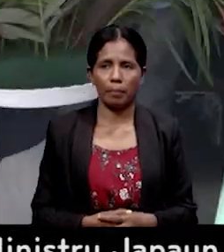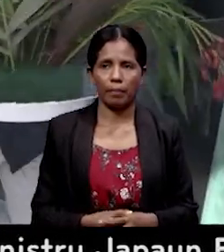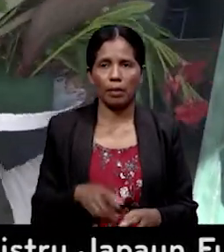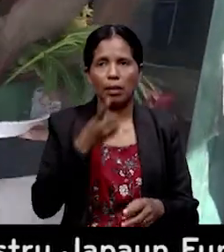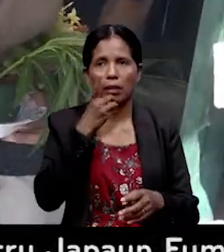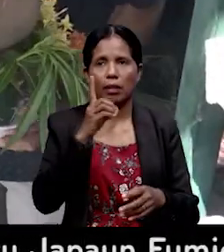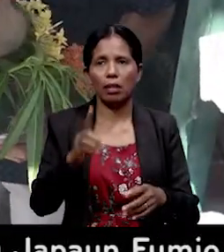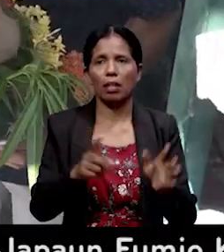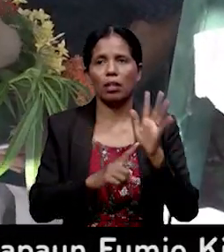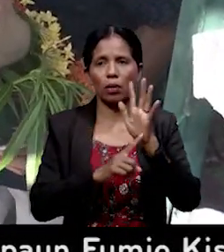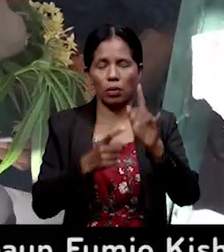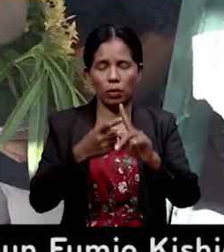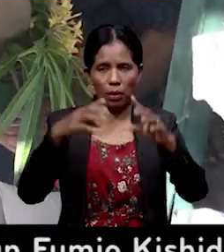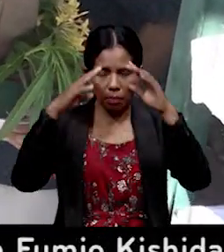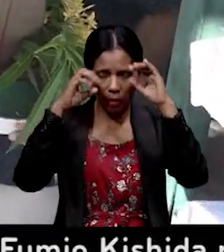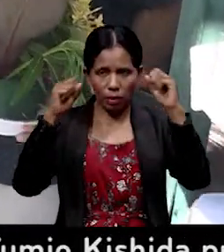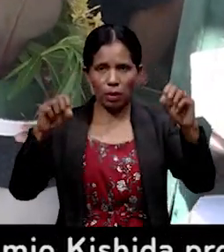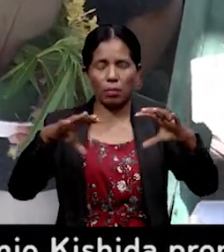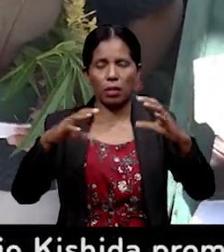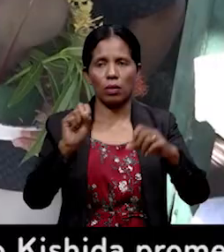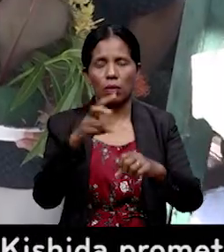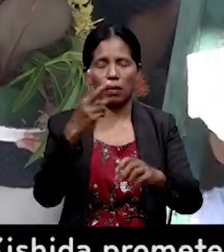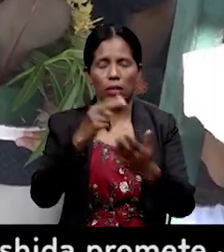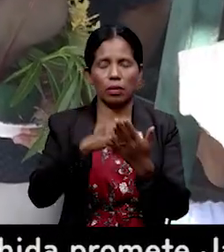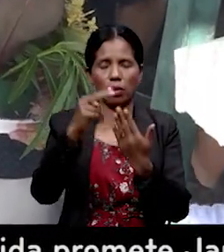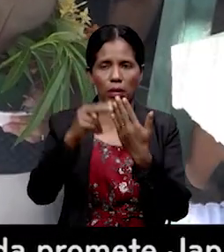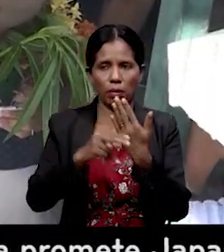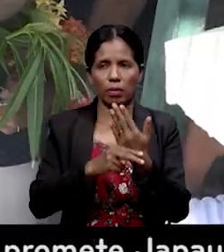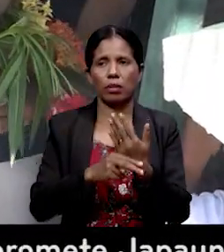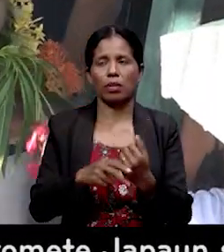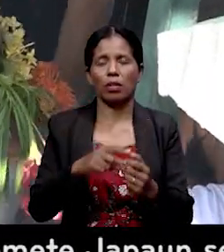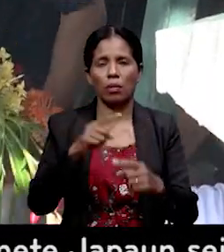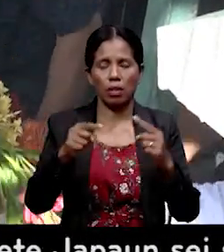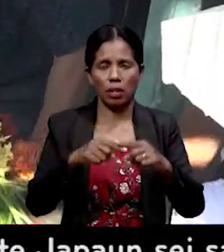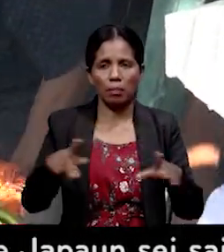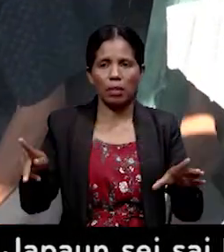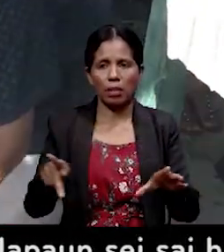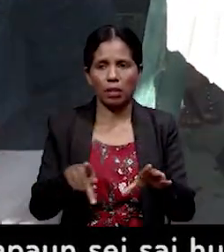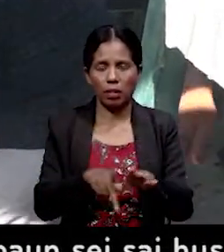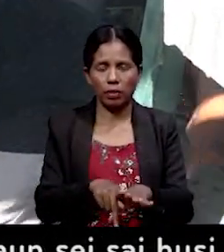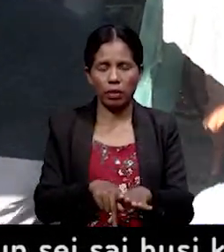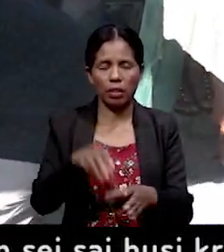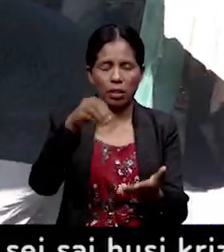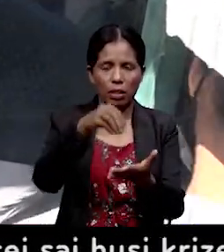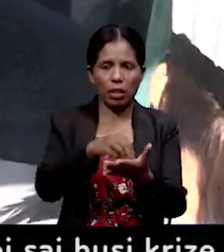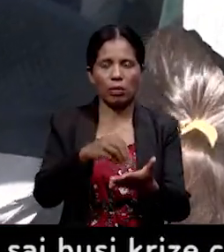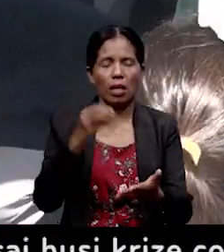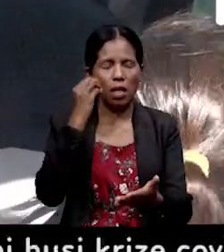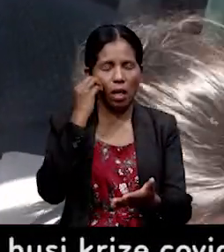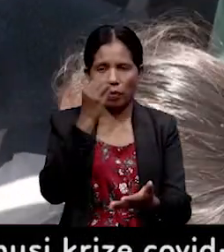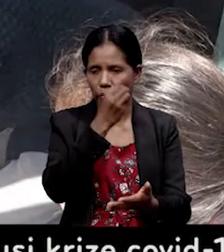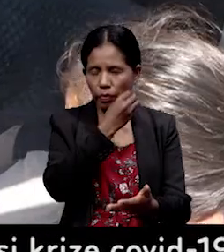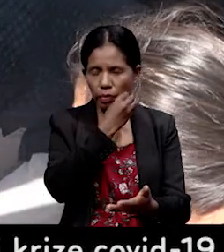Declaração de atos presidente Comitê 12 de Novembro Gregório Saldanha, Banheira participa e a Caria e Funan, ba saudoso